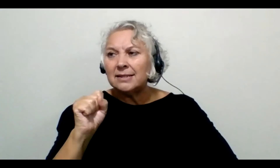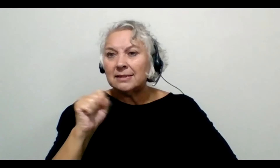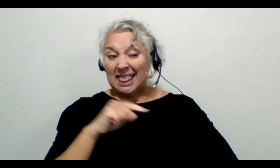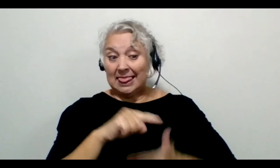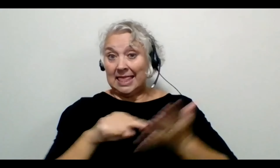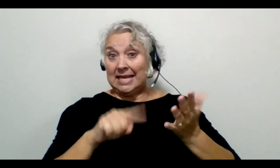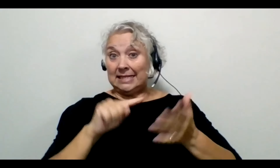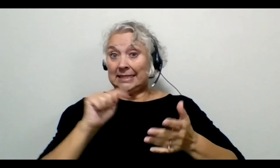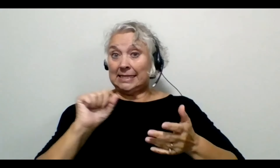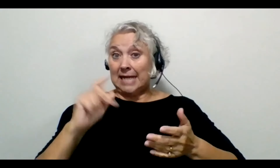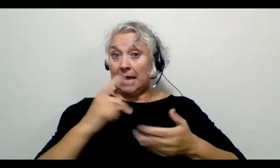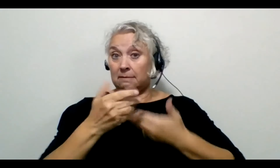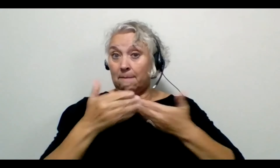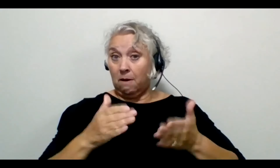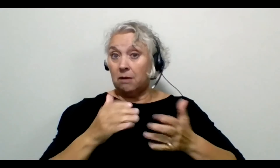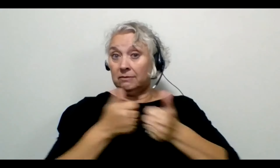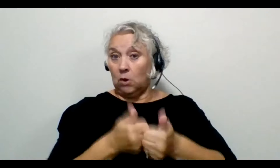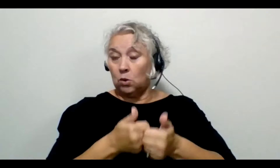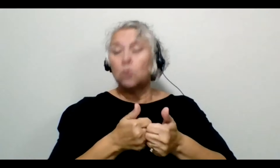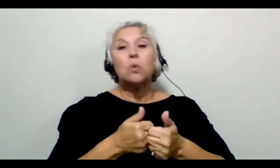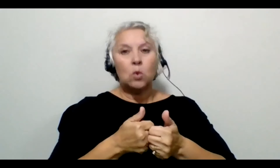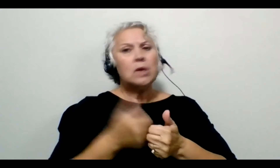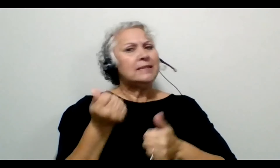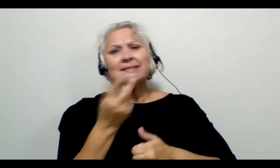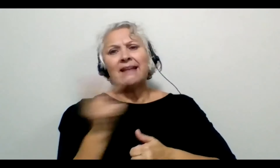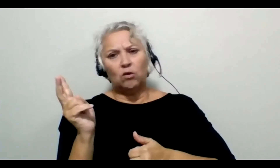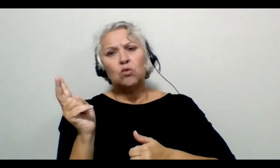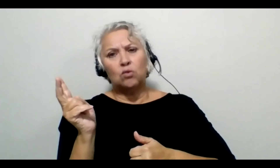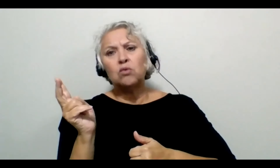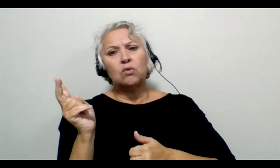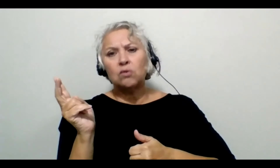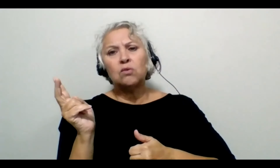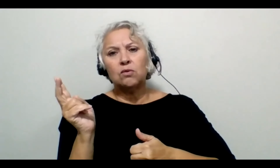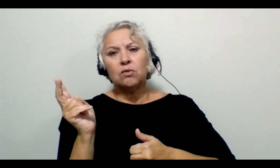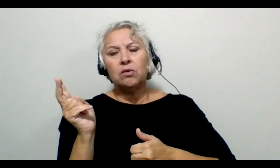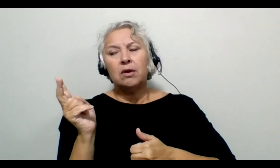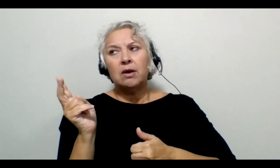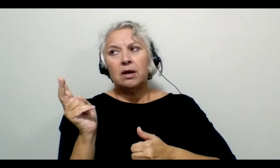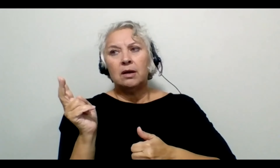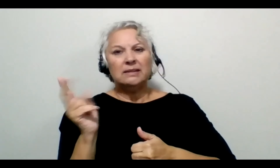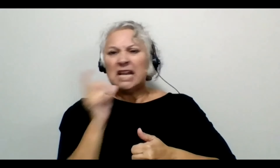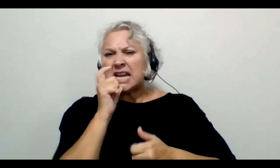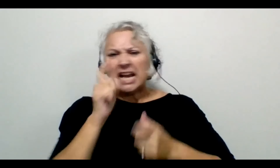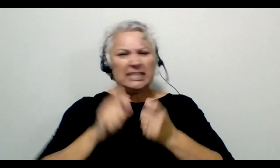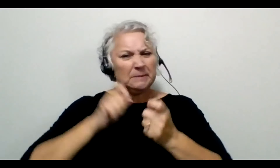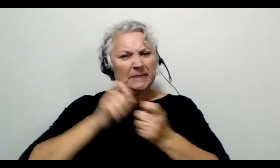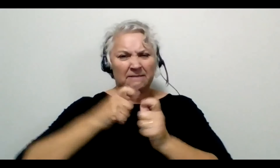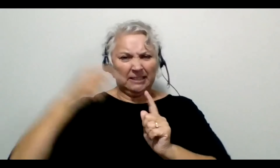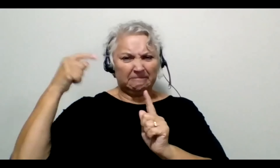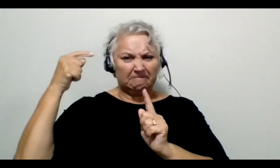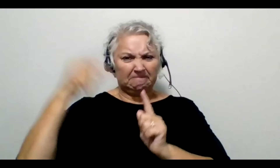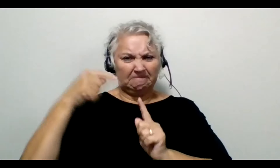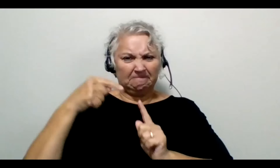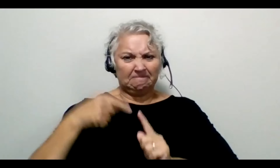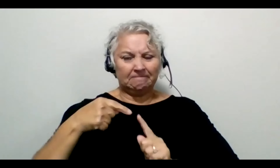boxes fall in? Several of them, aren't specific to